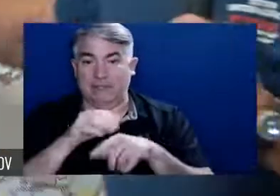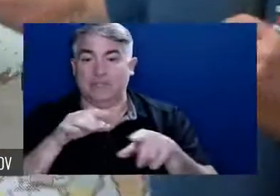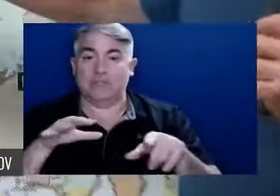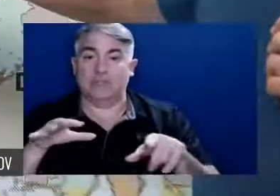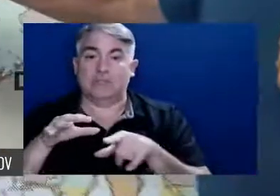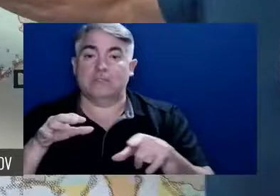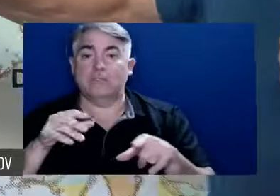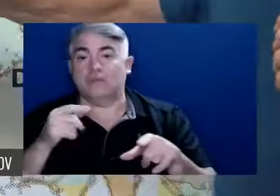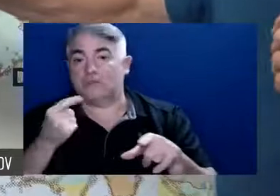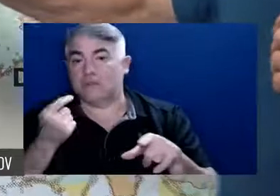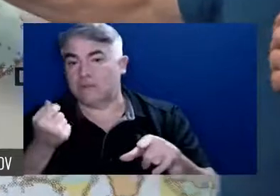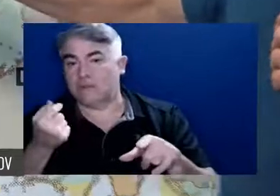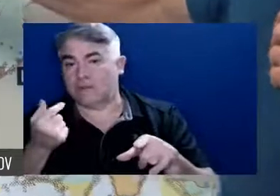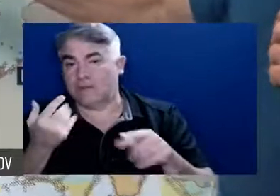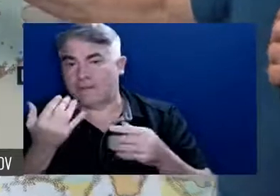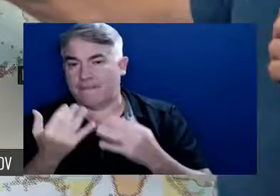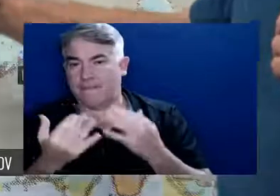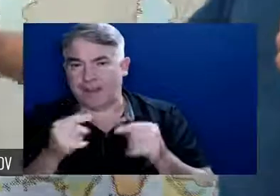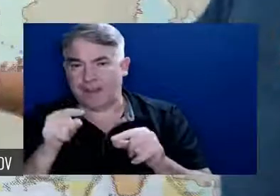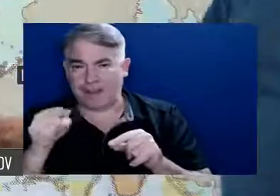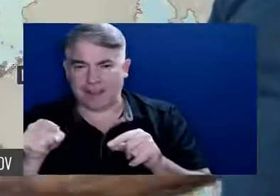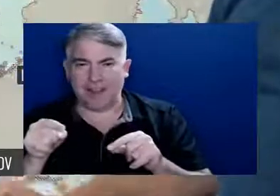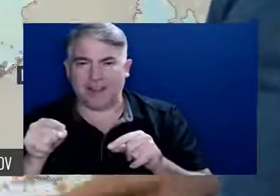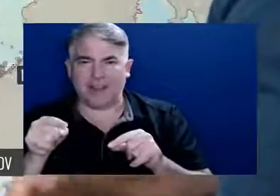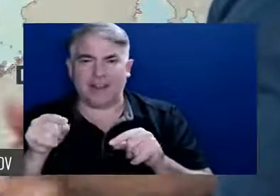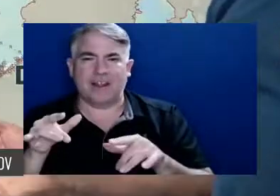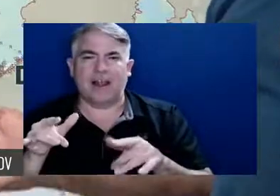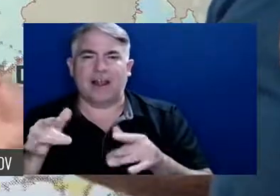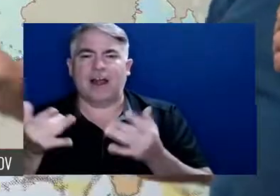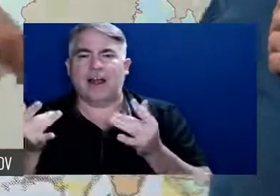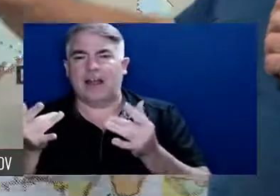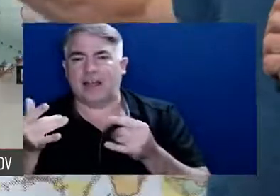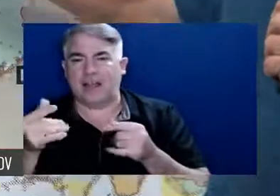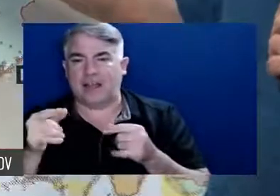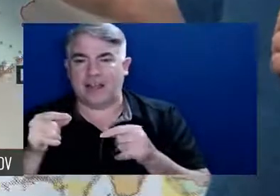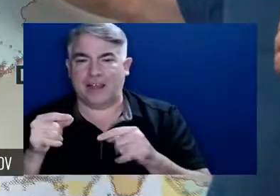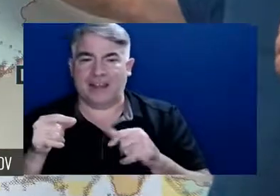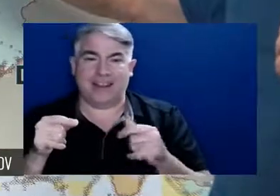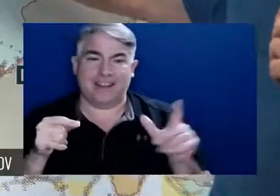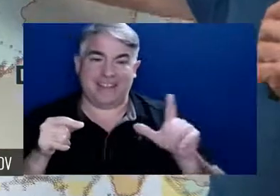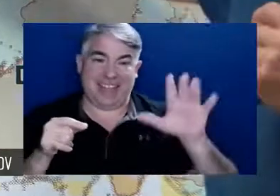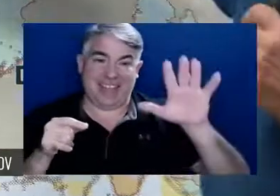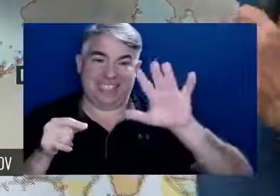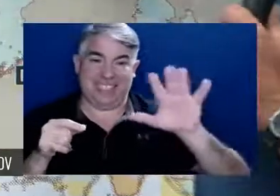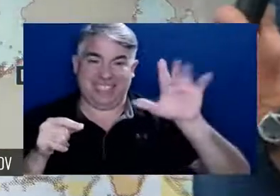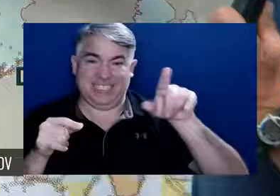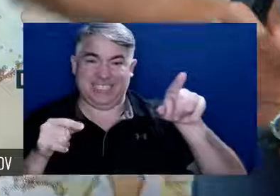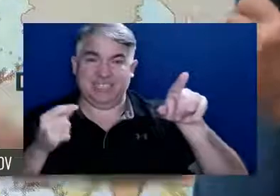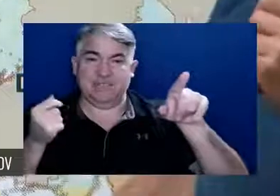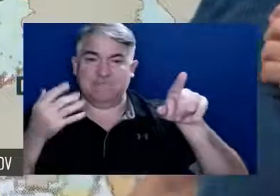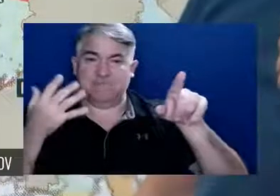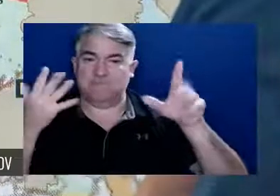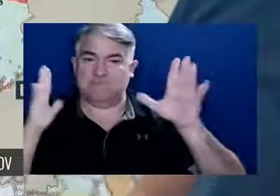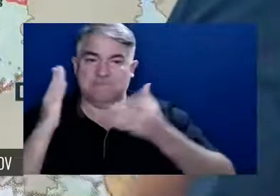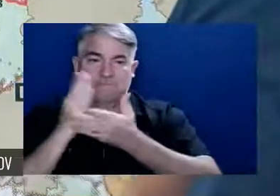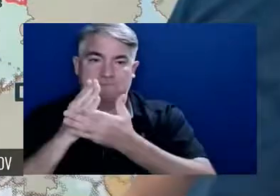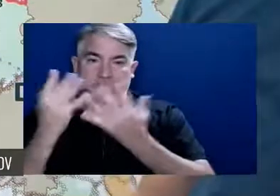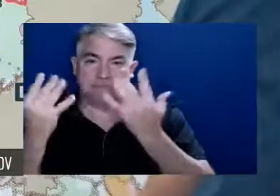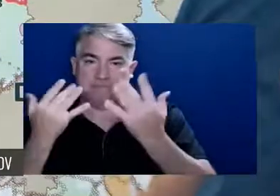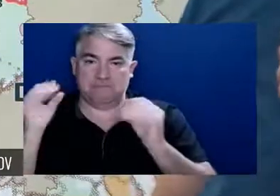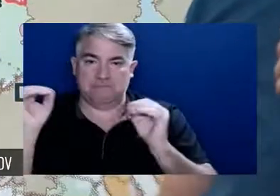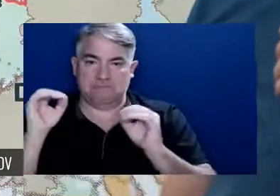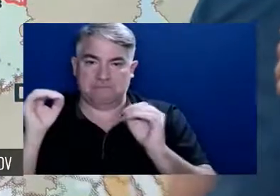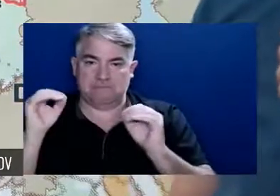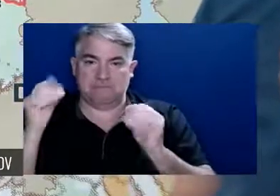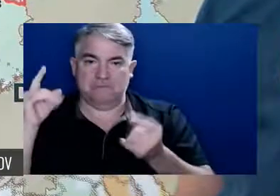here, so that has actually burned out fairly efficiently. So expect to see less activity out kind of along the east edge. But